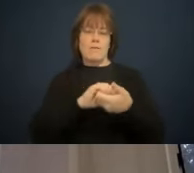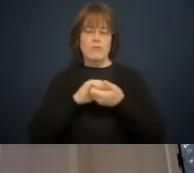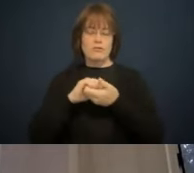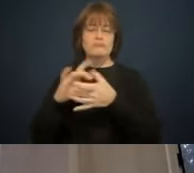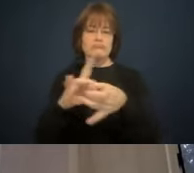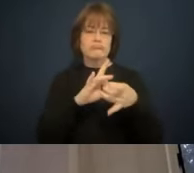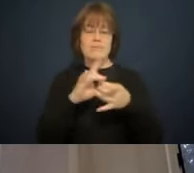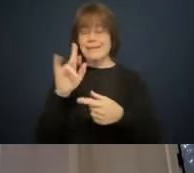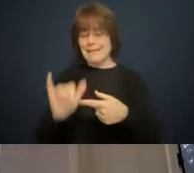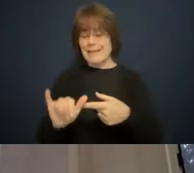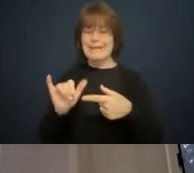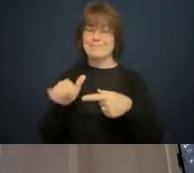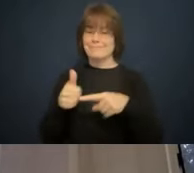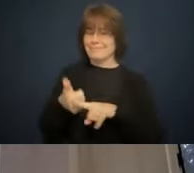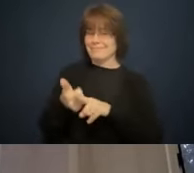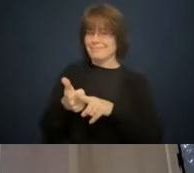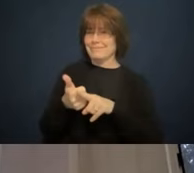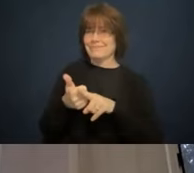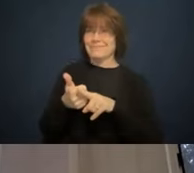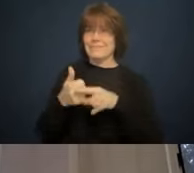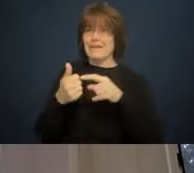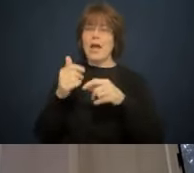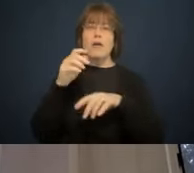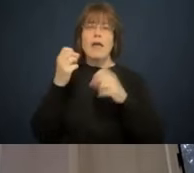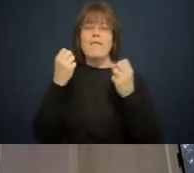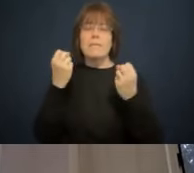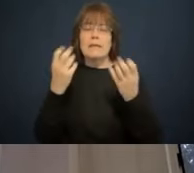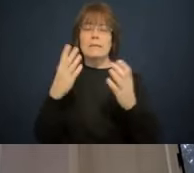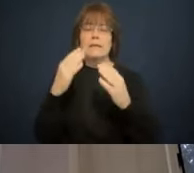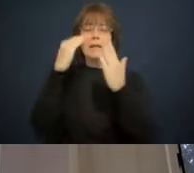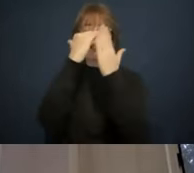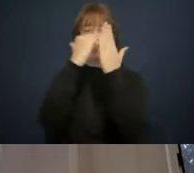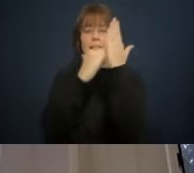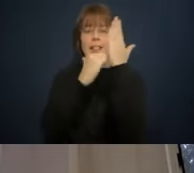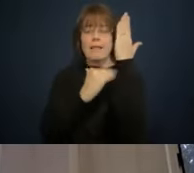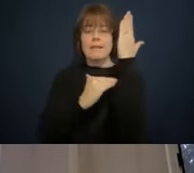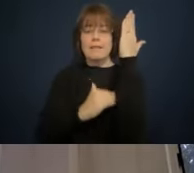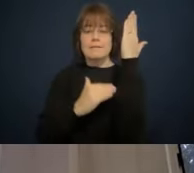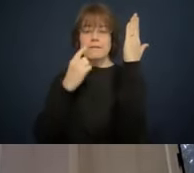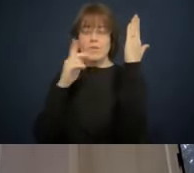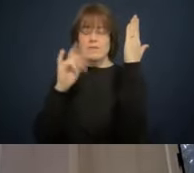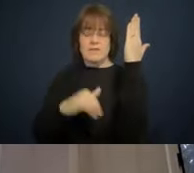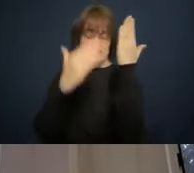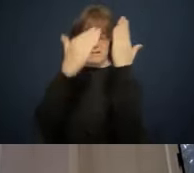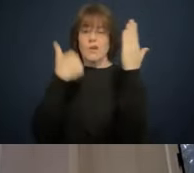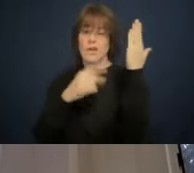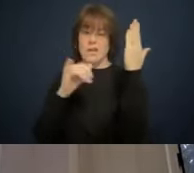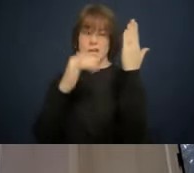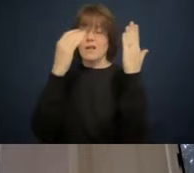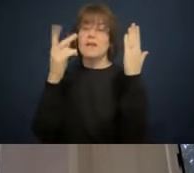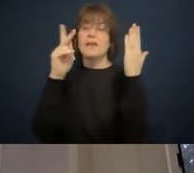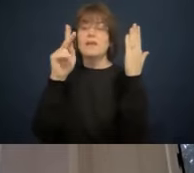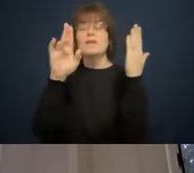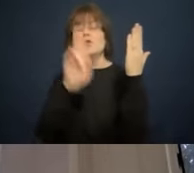is unfortunately near the bottom of a lot of lists in state rankings, but geological mapping is one category where